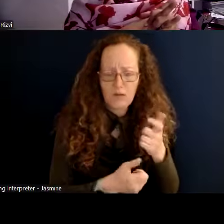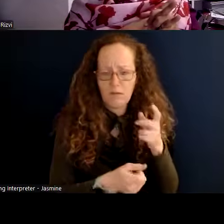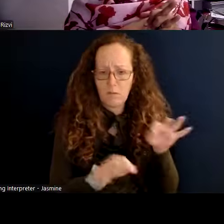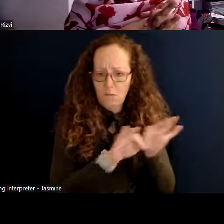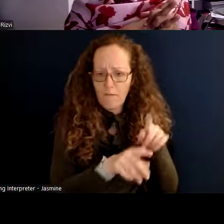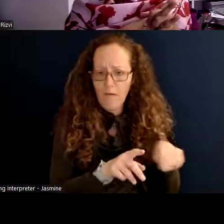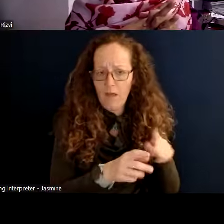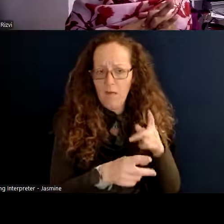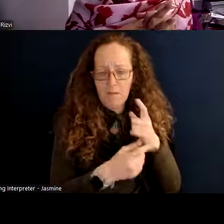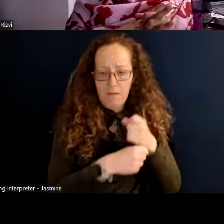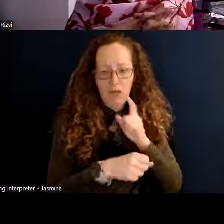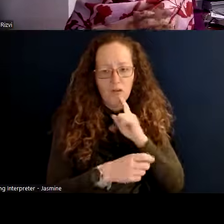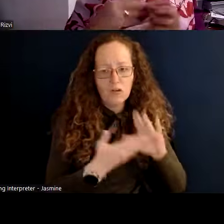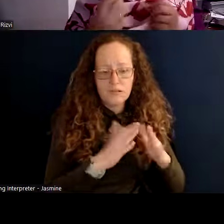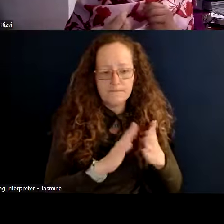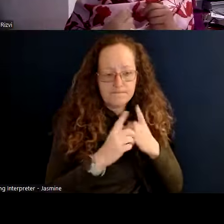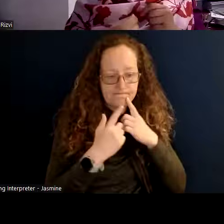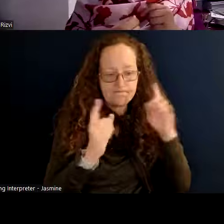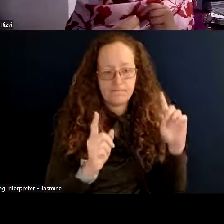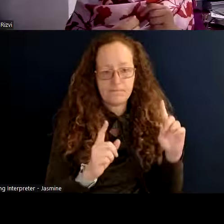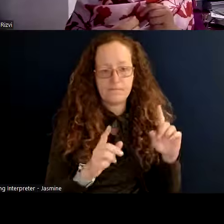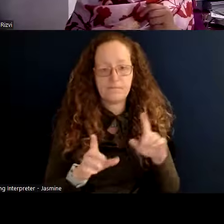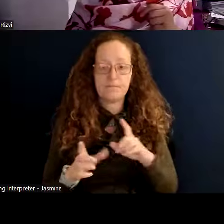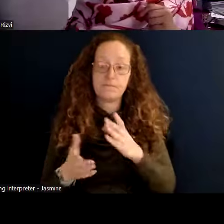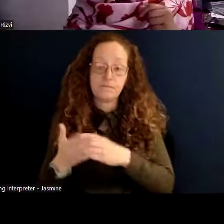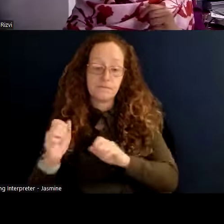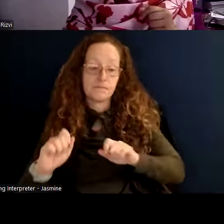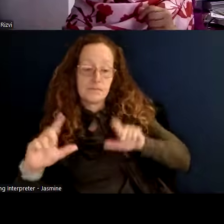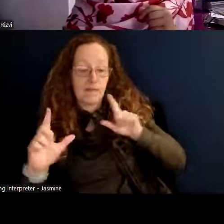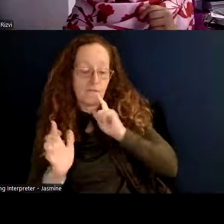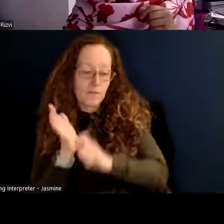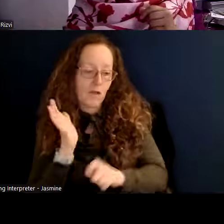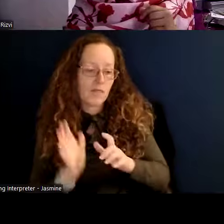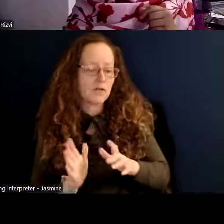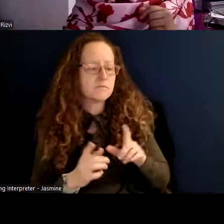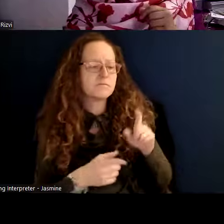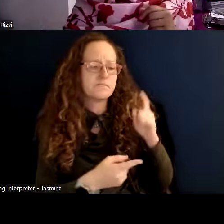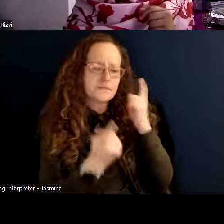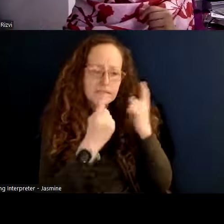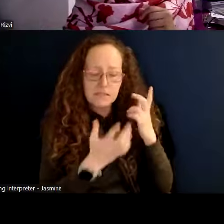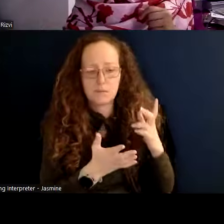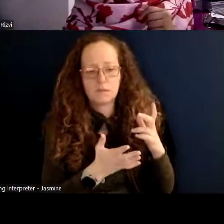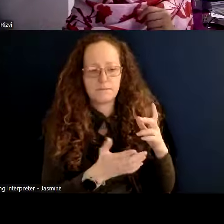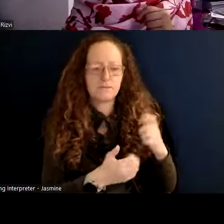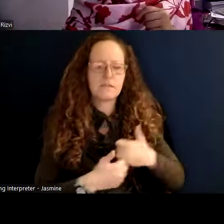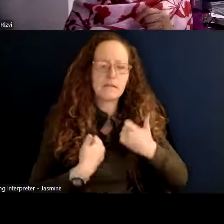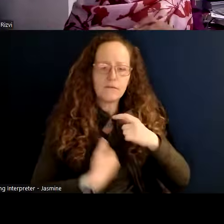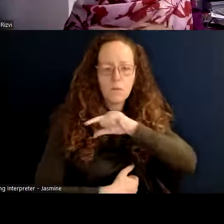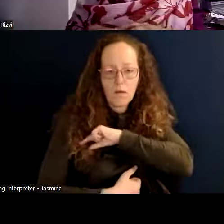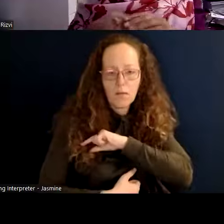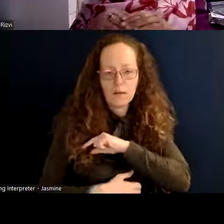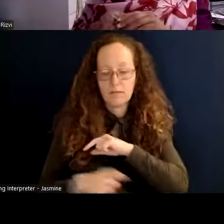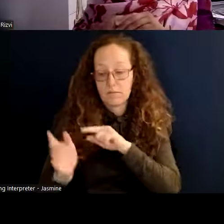that takes into consideration the quality of life. Archaeologically, he argues for measuring this by looking at the